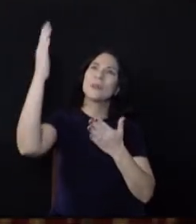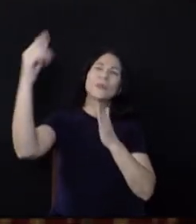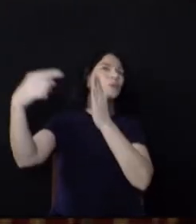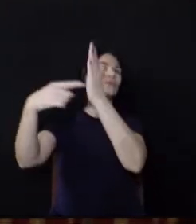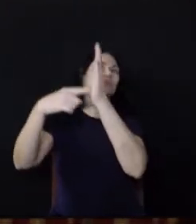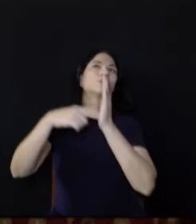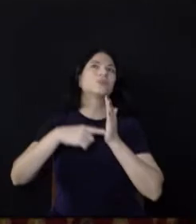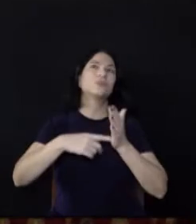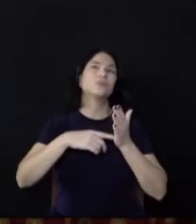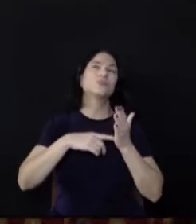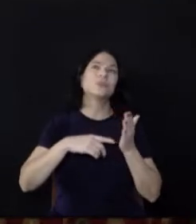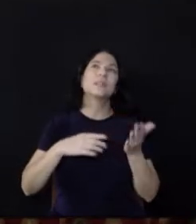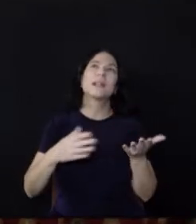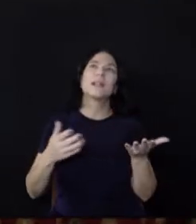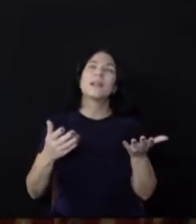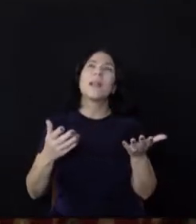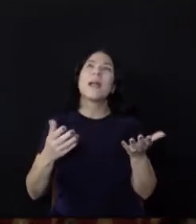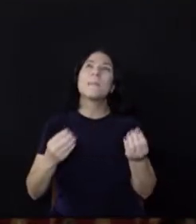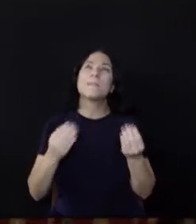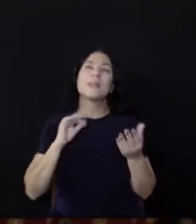yourself to be to so many of us,